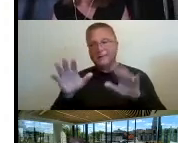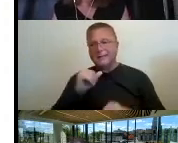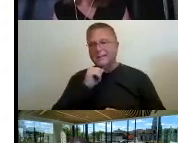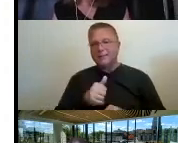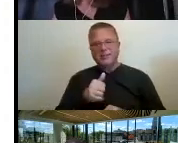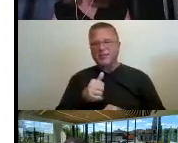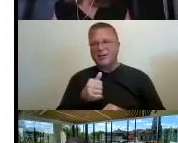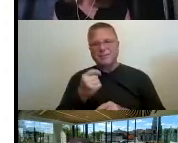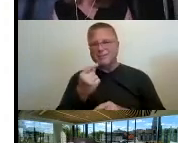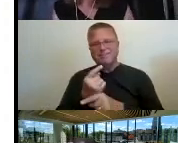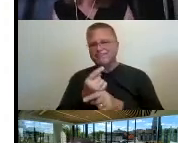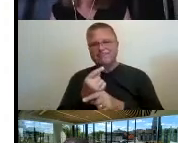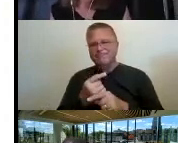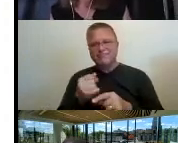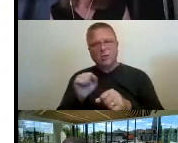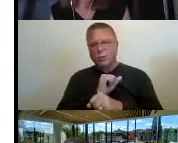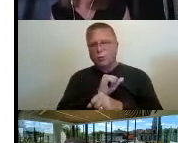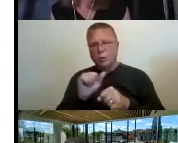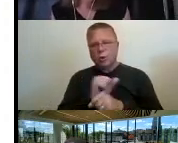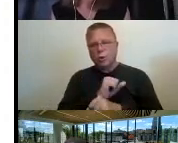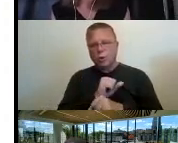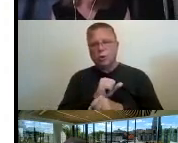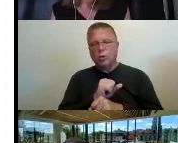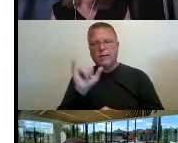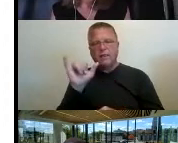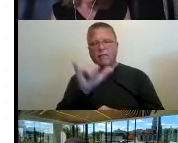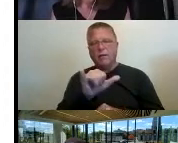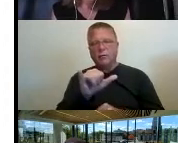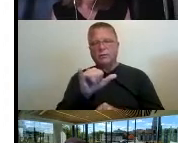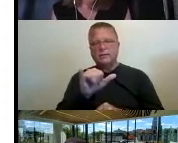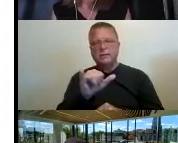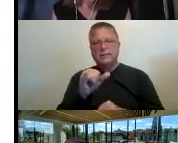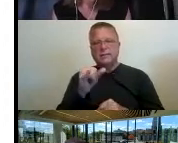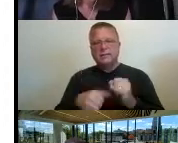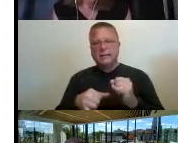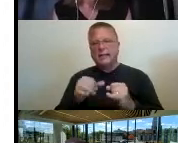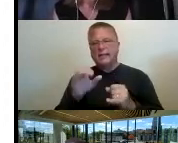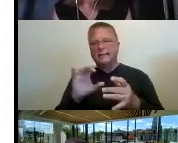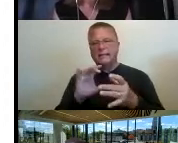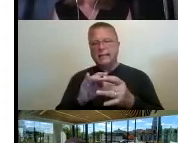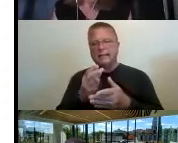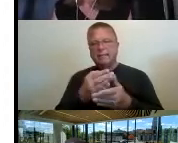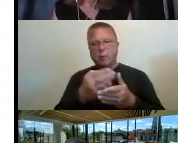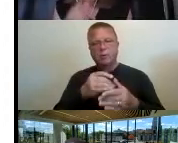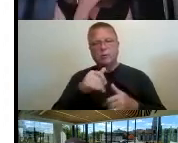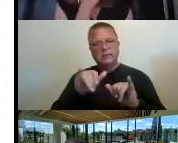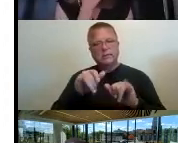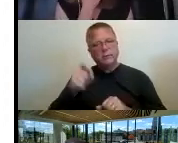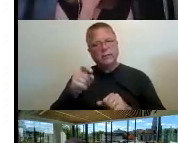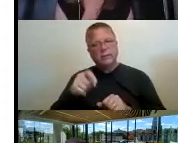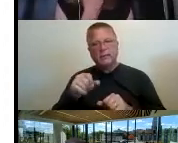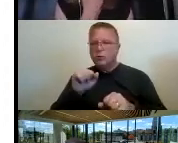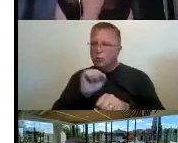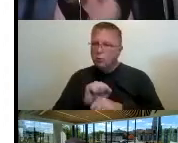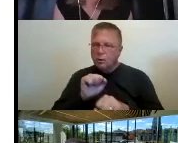be feasible in those last connecting segments. We would still need to work out